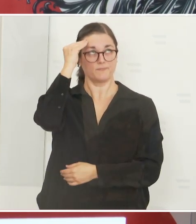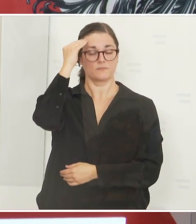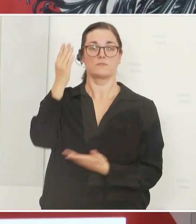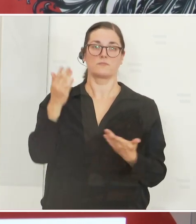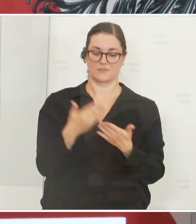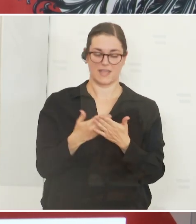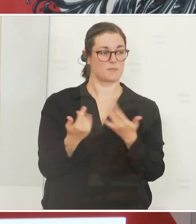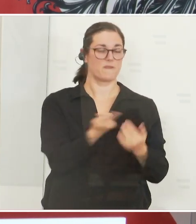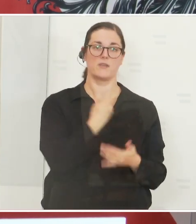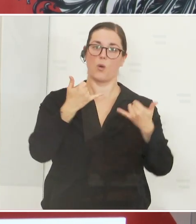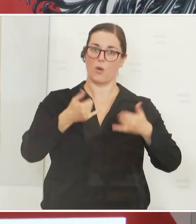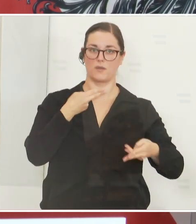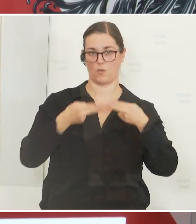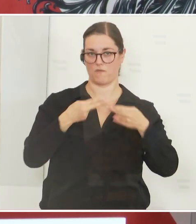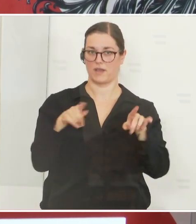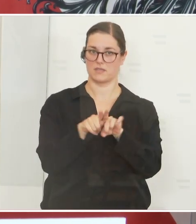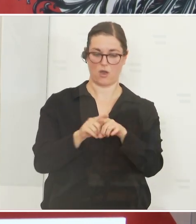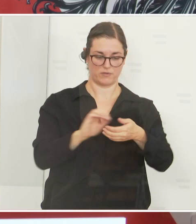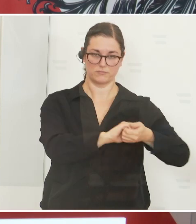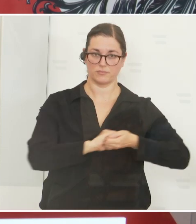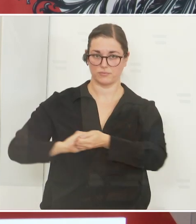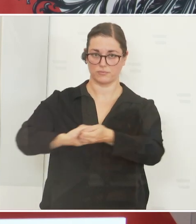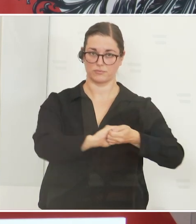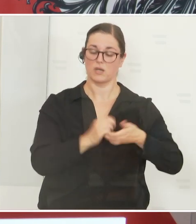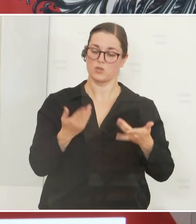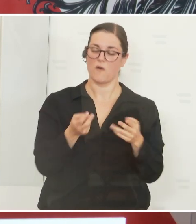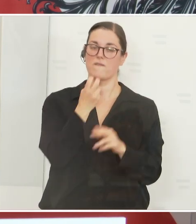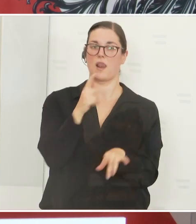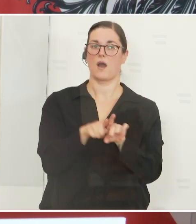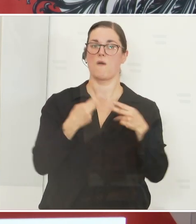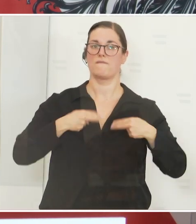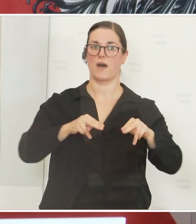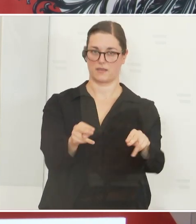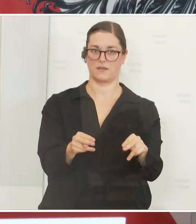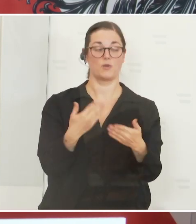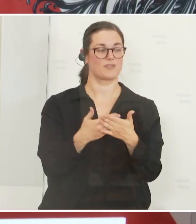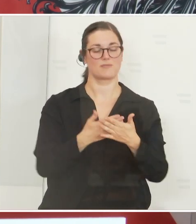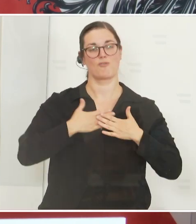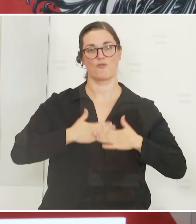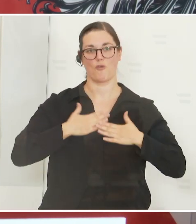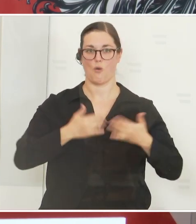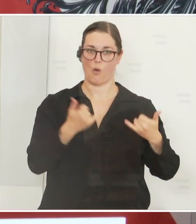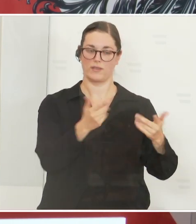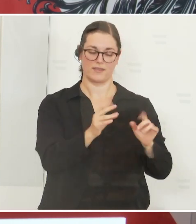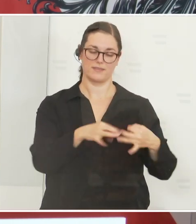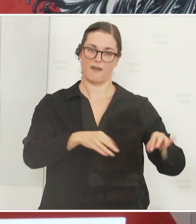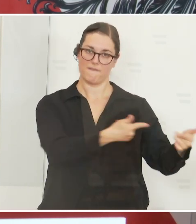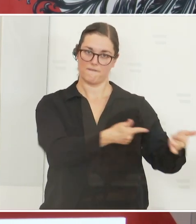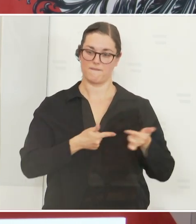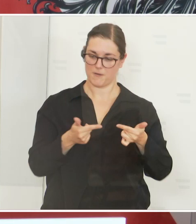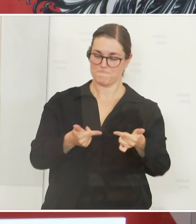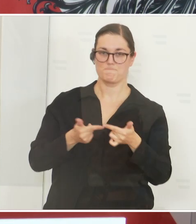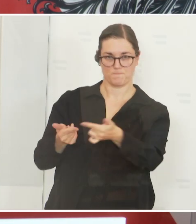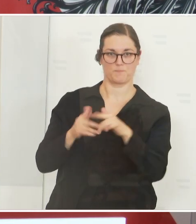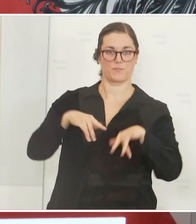united us today in the conference. We will continue to unite us. And I'm very happy again to welcome you all here in Vienna. And I'm looking